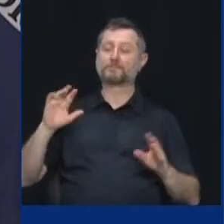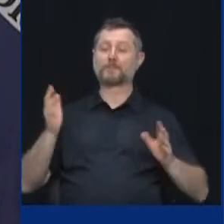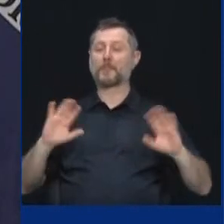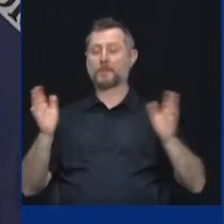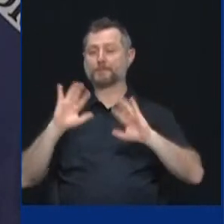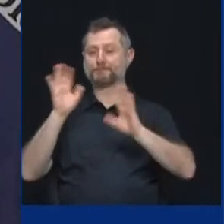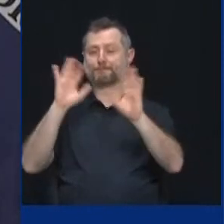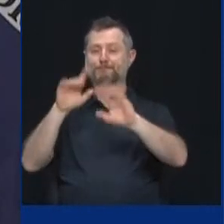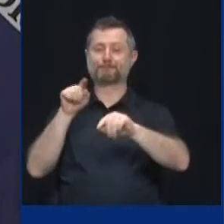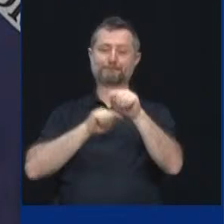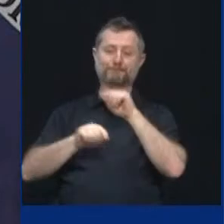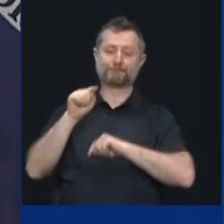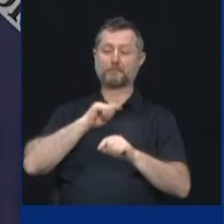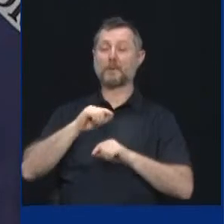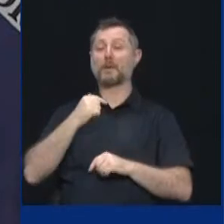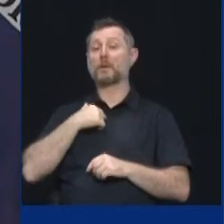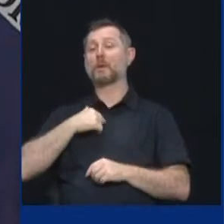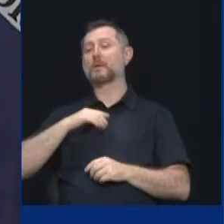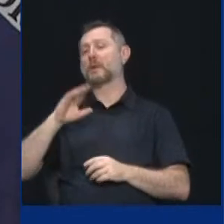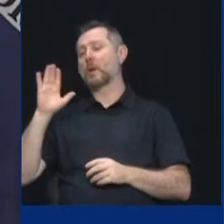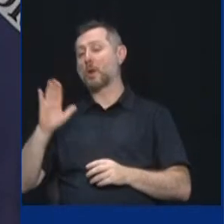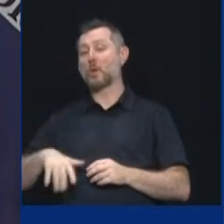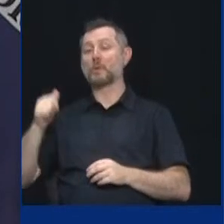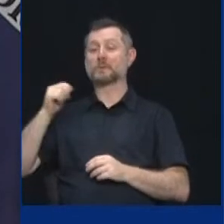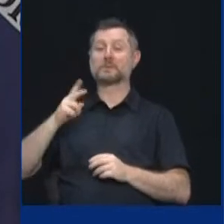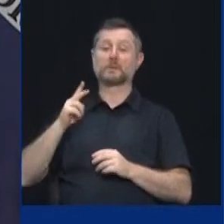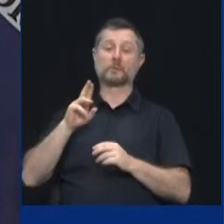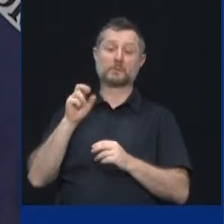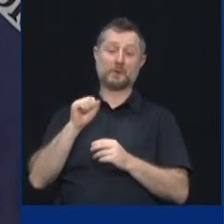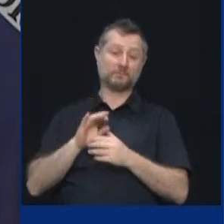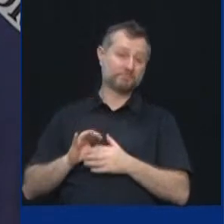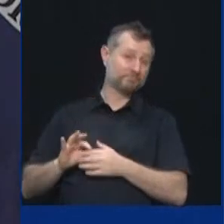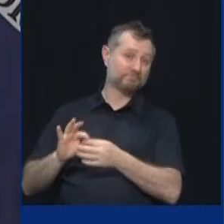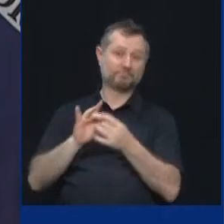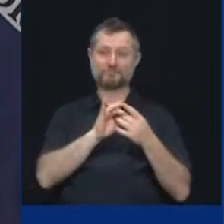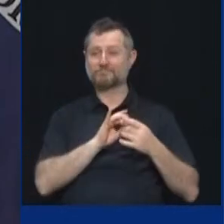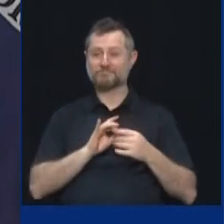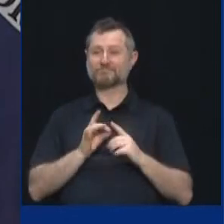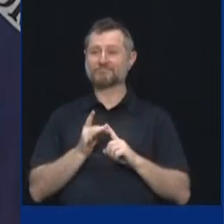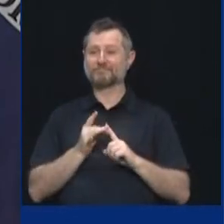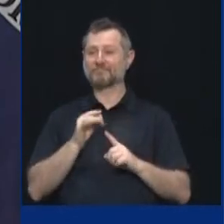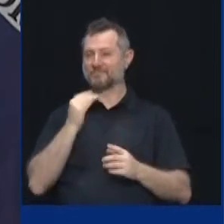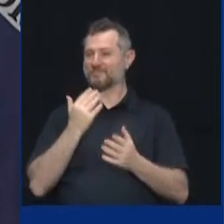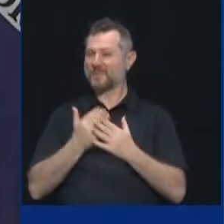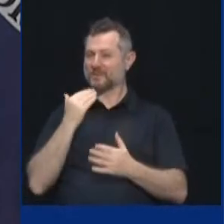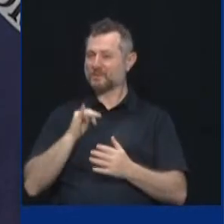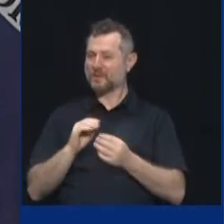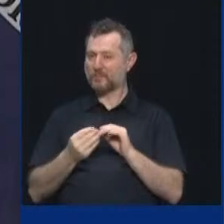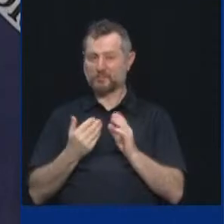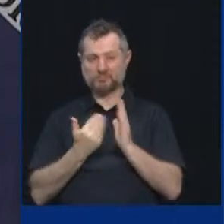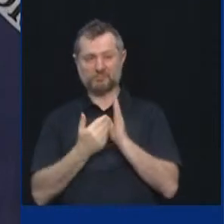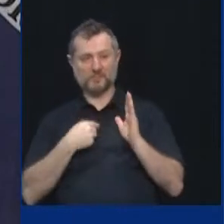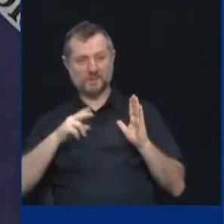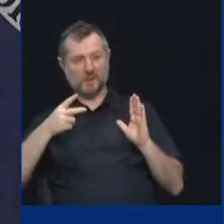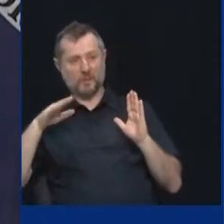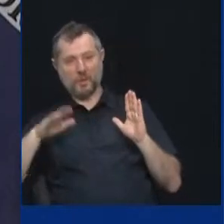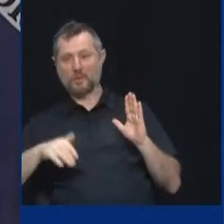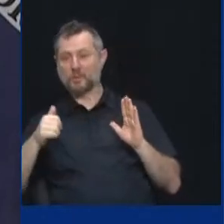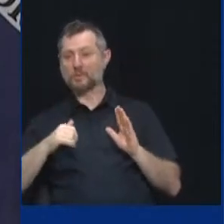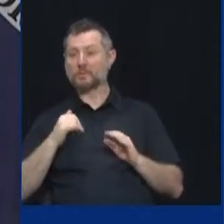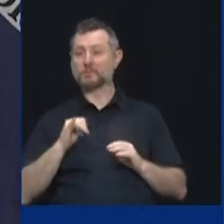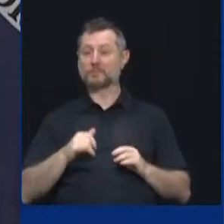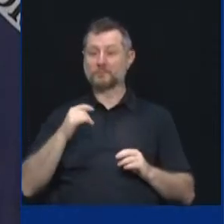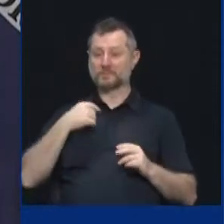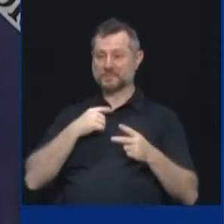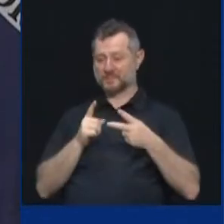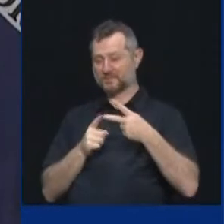lowest positivity in the United States of America. That's a fact. There's one state and then there's New York.